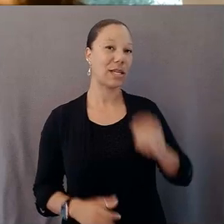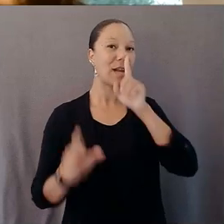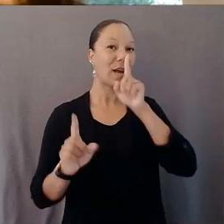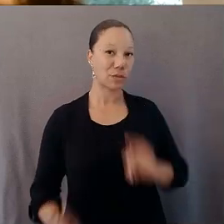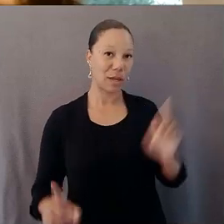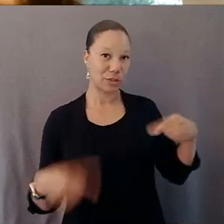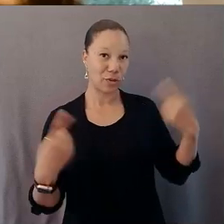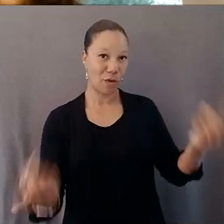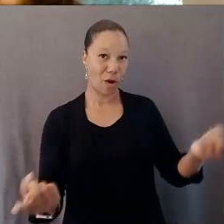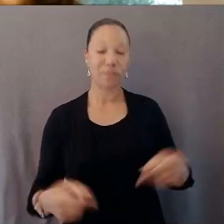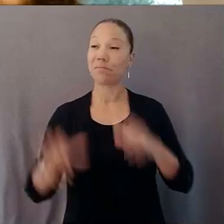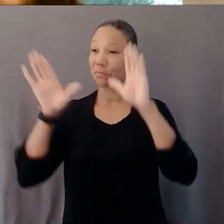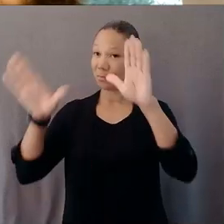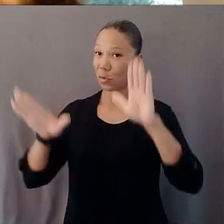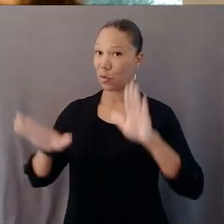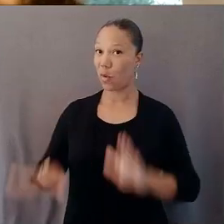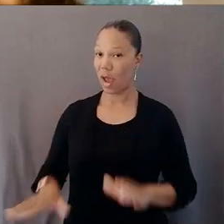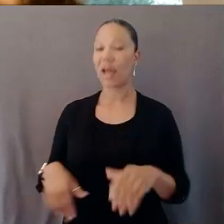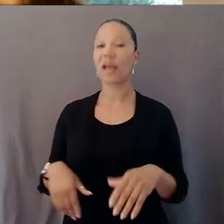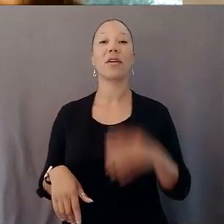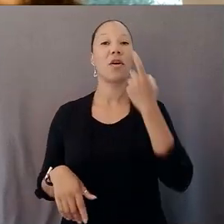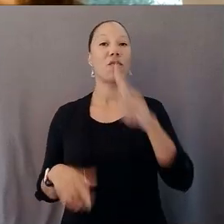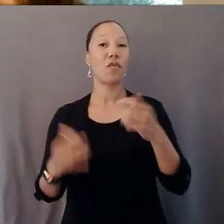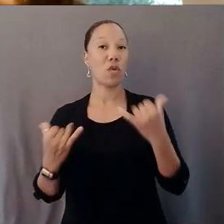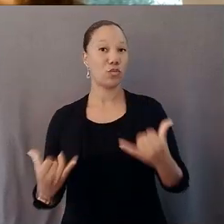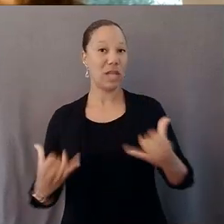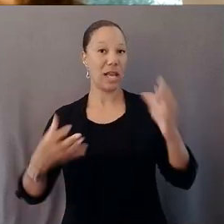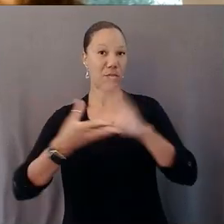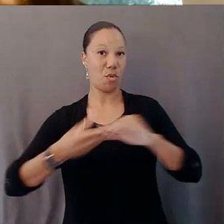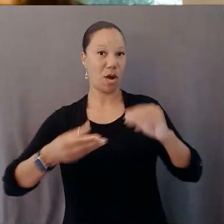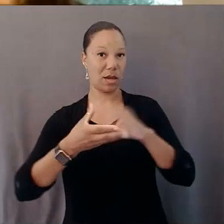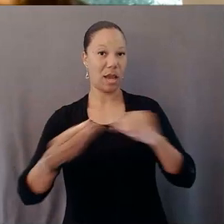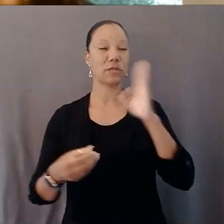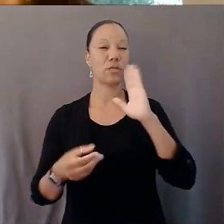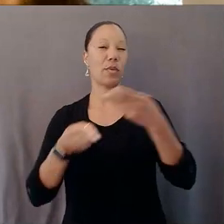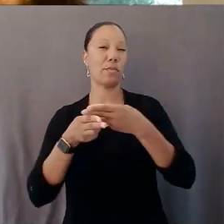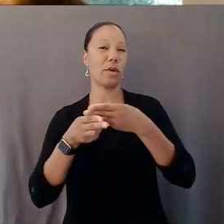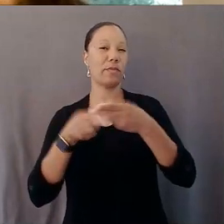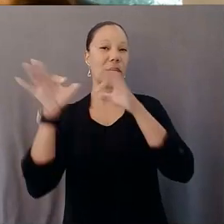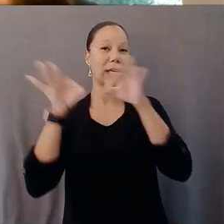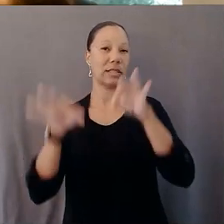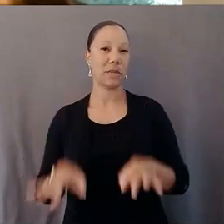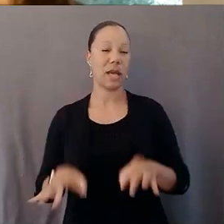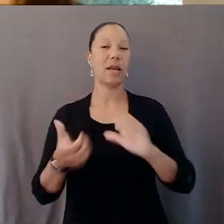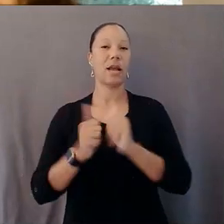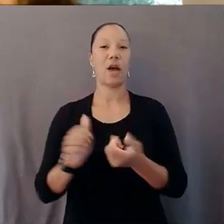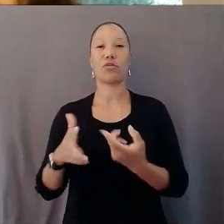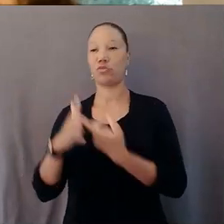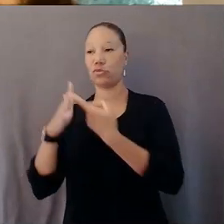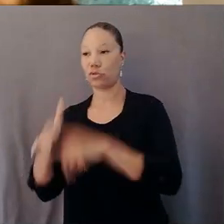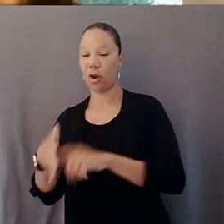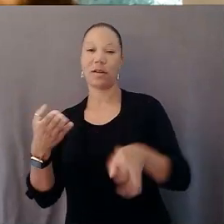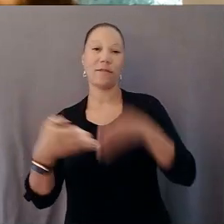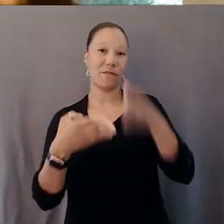And also during today's EGU News broadcast, we will briefly explain how to start and how to finish the